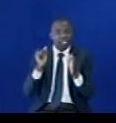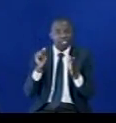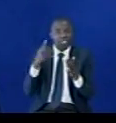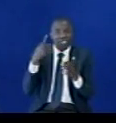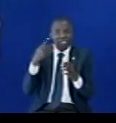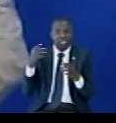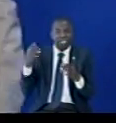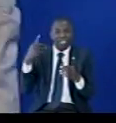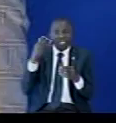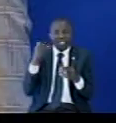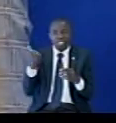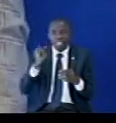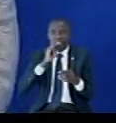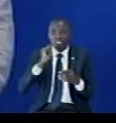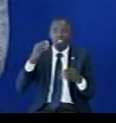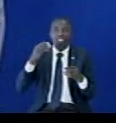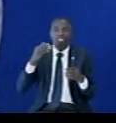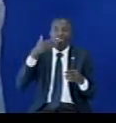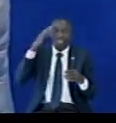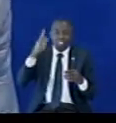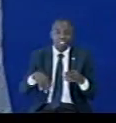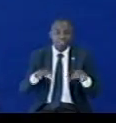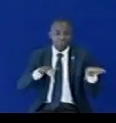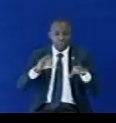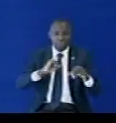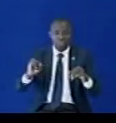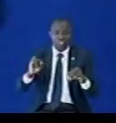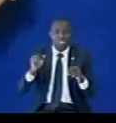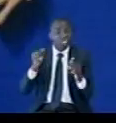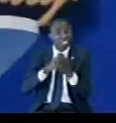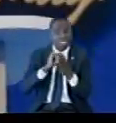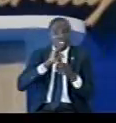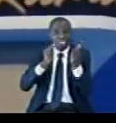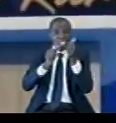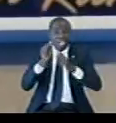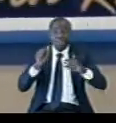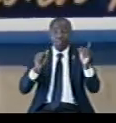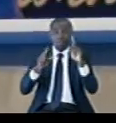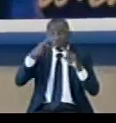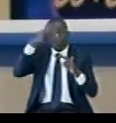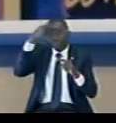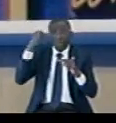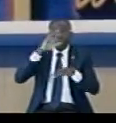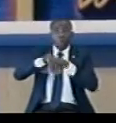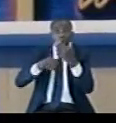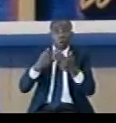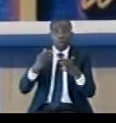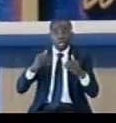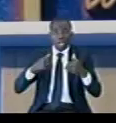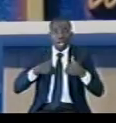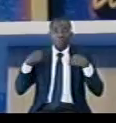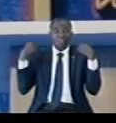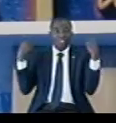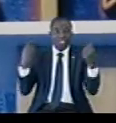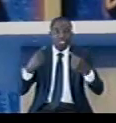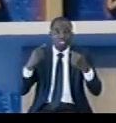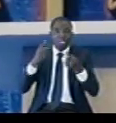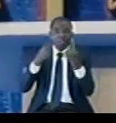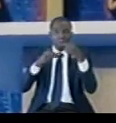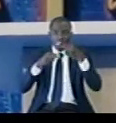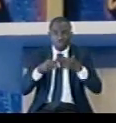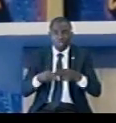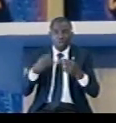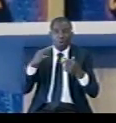evil doing, and it's everywhere, because all have sinned and come short of